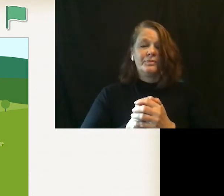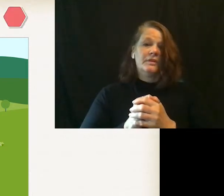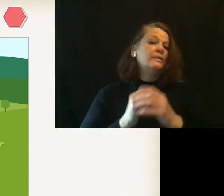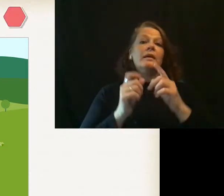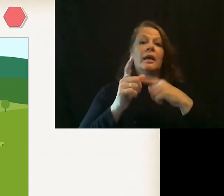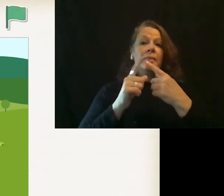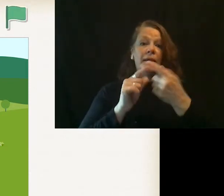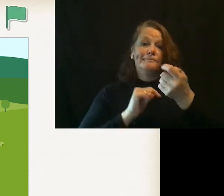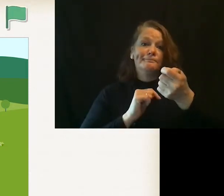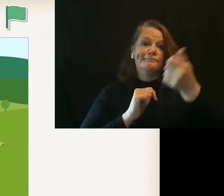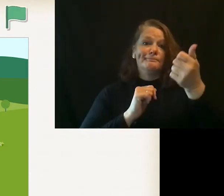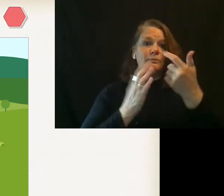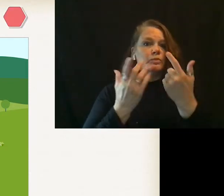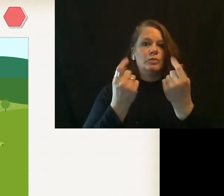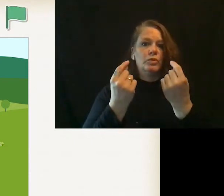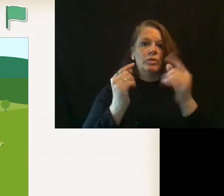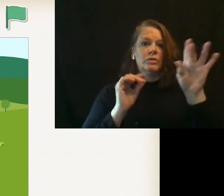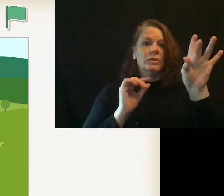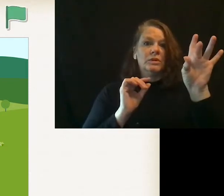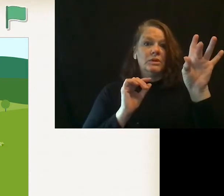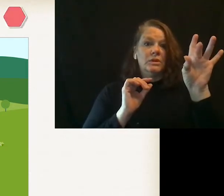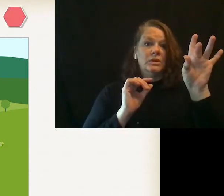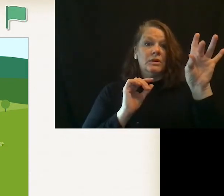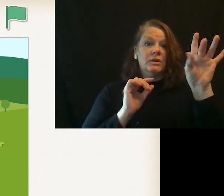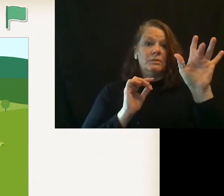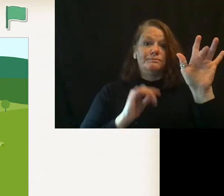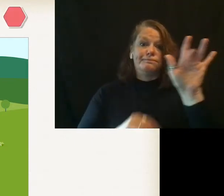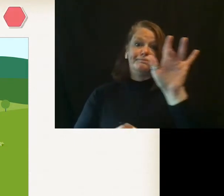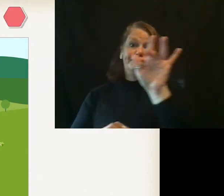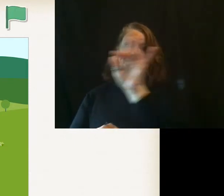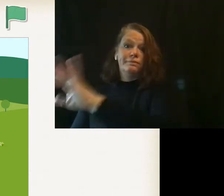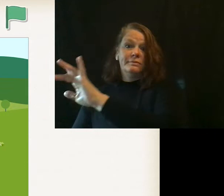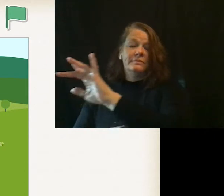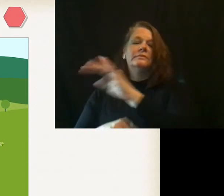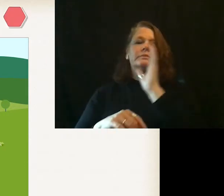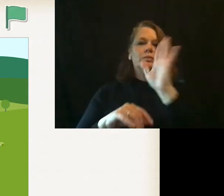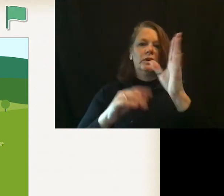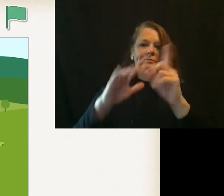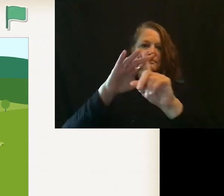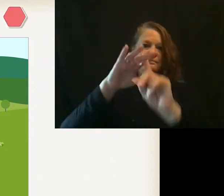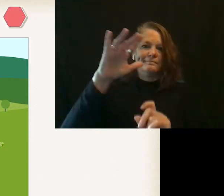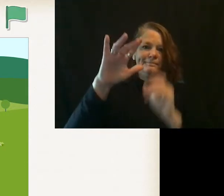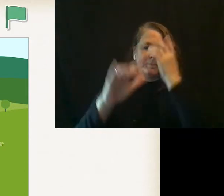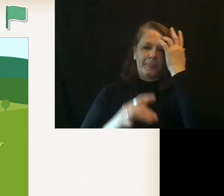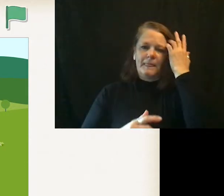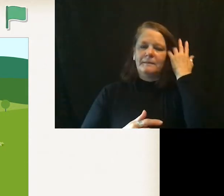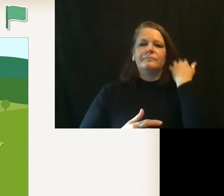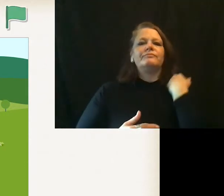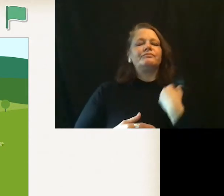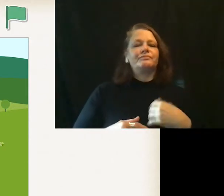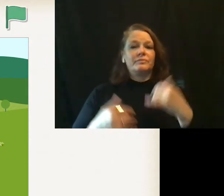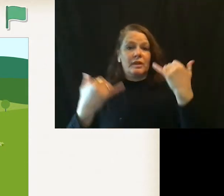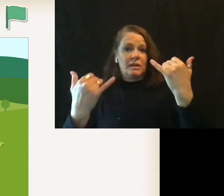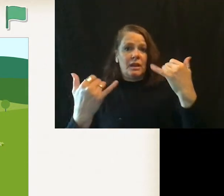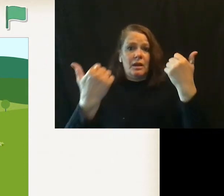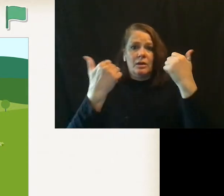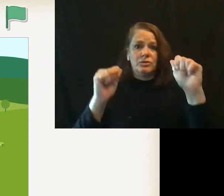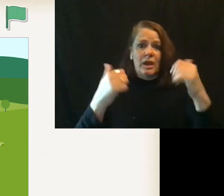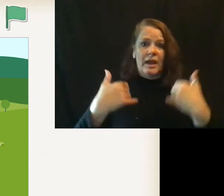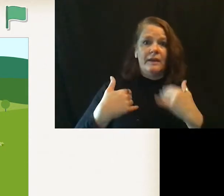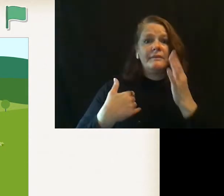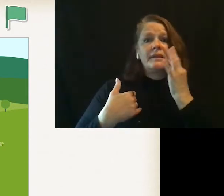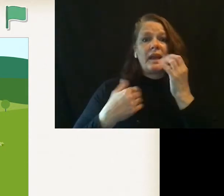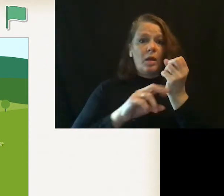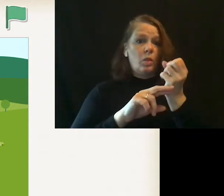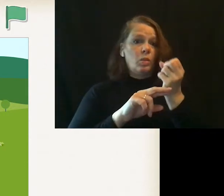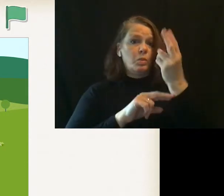All right, and then to delete things, you can just drag them and put them where you got the blocks and they'll go away. Let's try to get the cat to throw